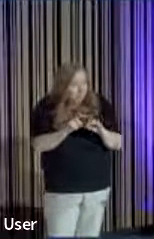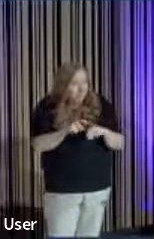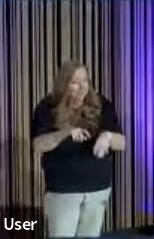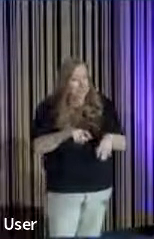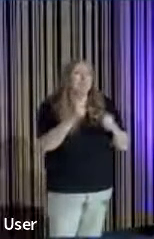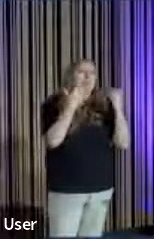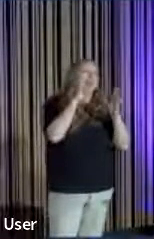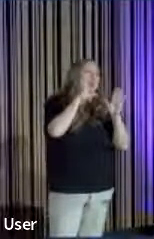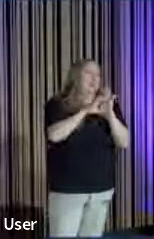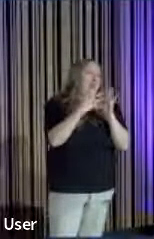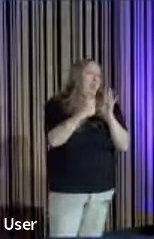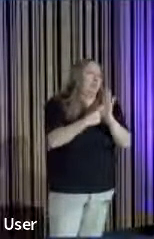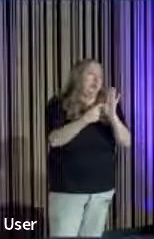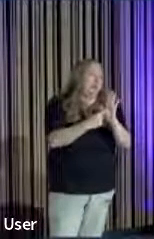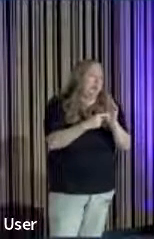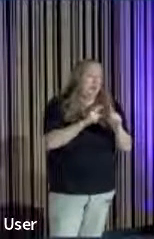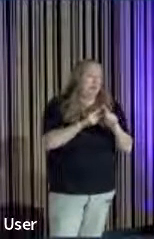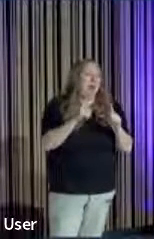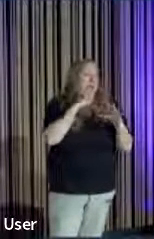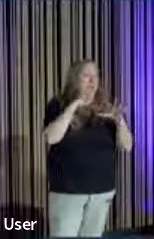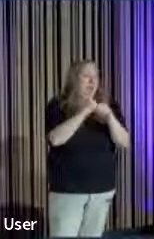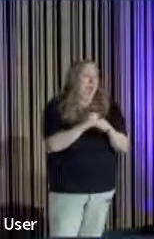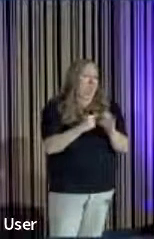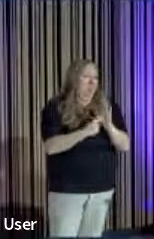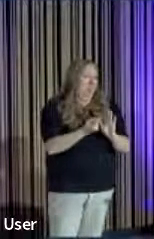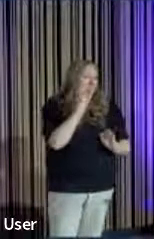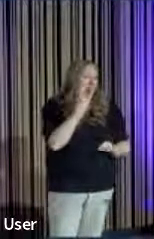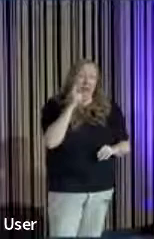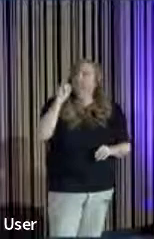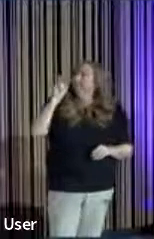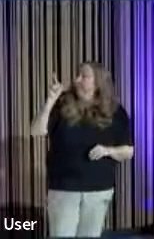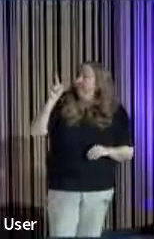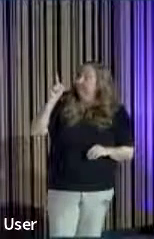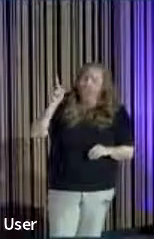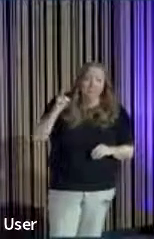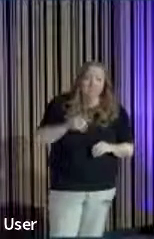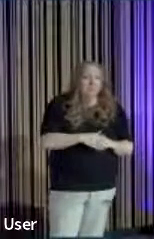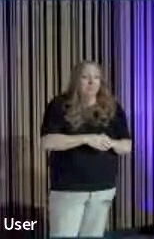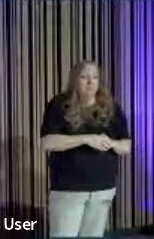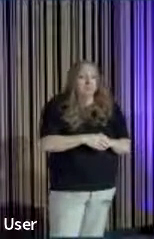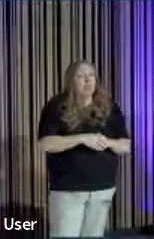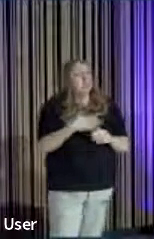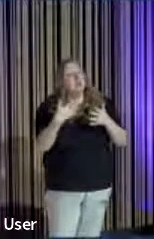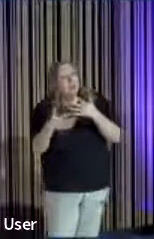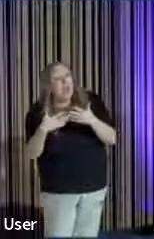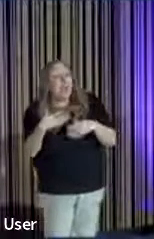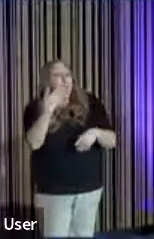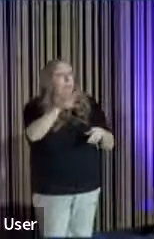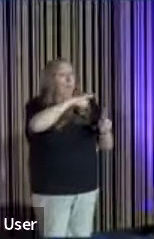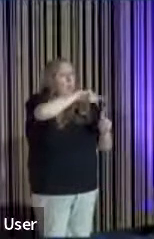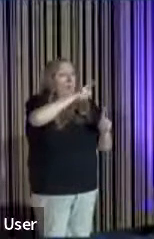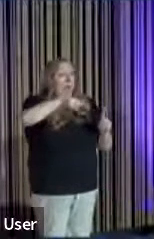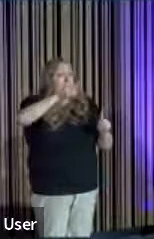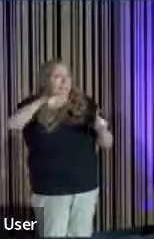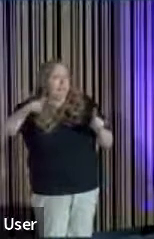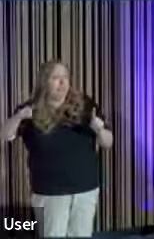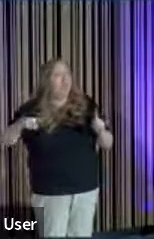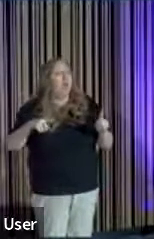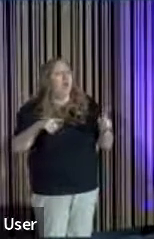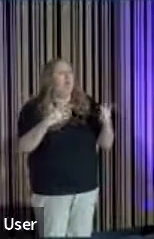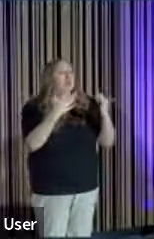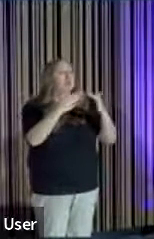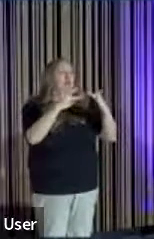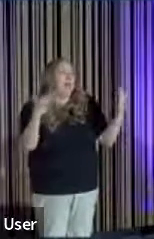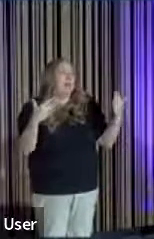loved to have shown, but I'm just showing this one. The gray and the blue lines are essentially random levels of